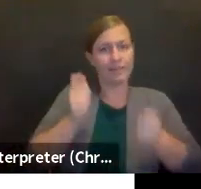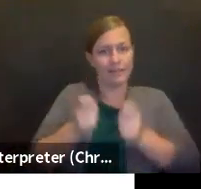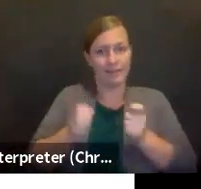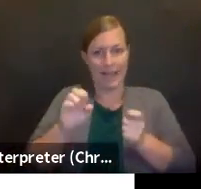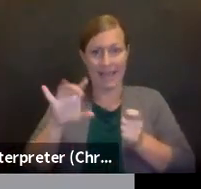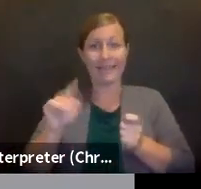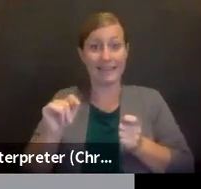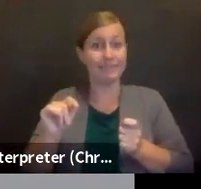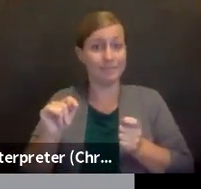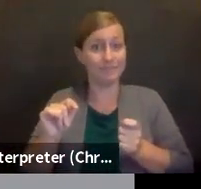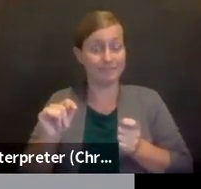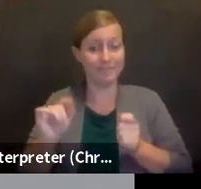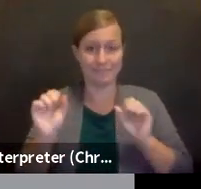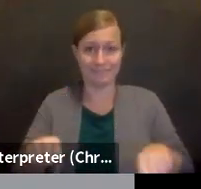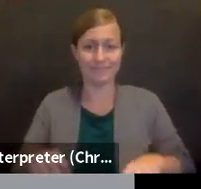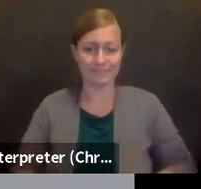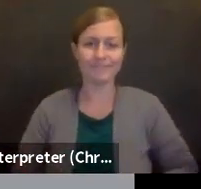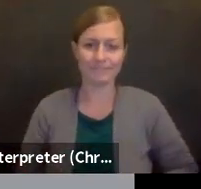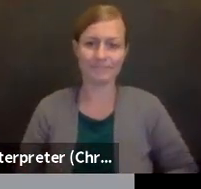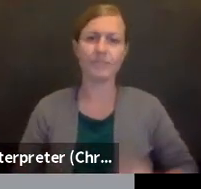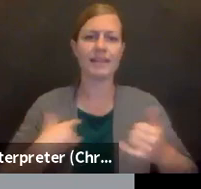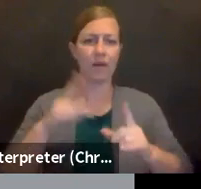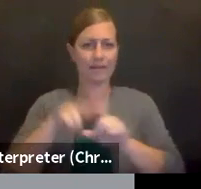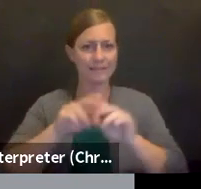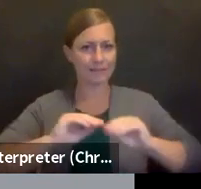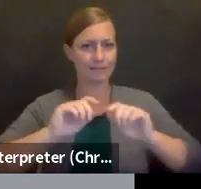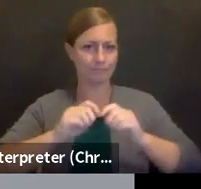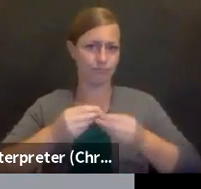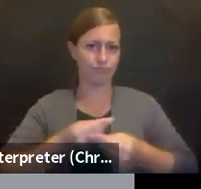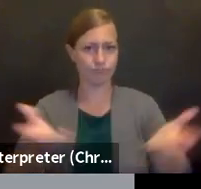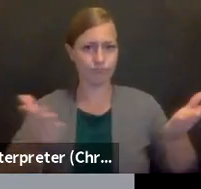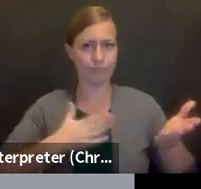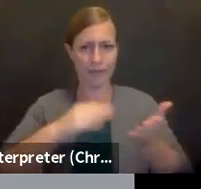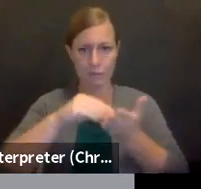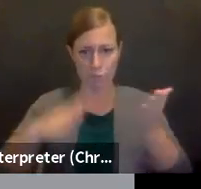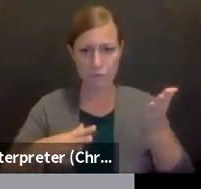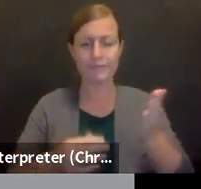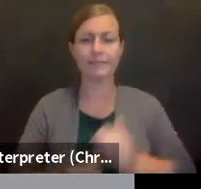So I'm going to assign this to my students. All of my students here.